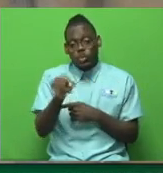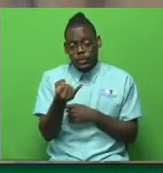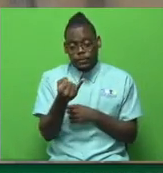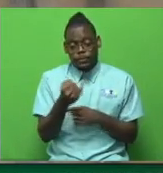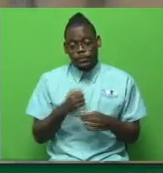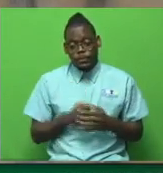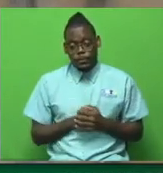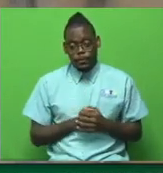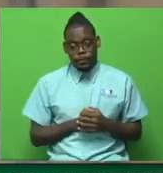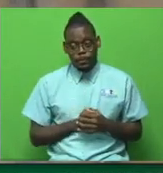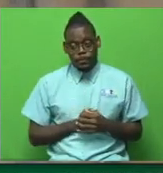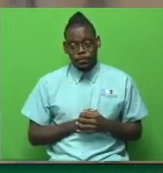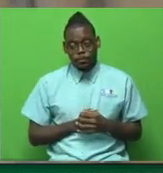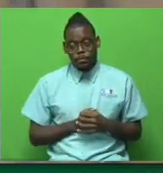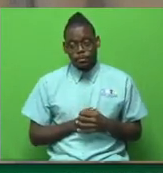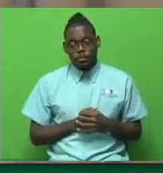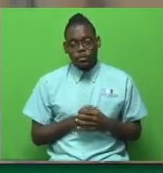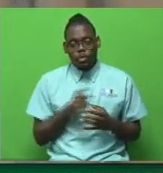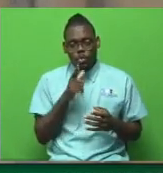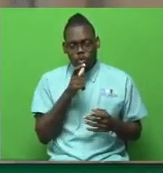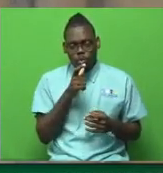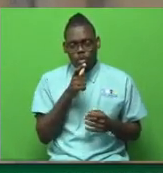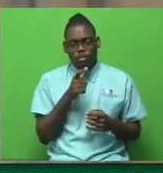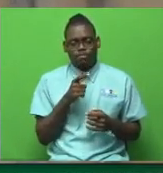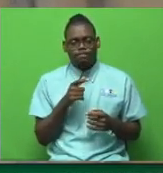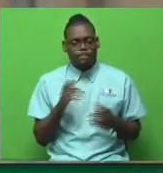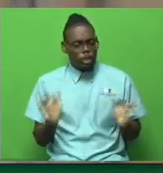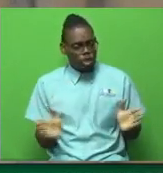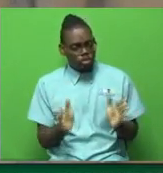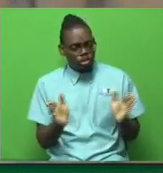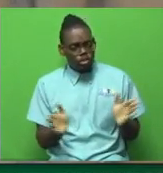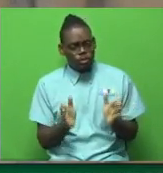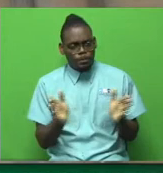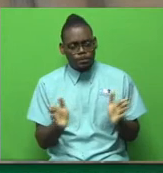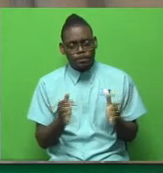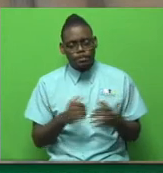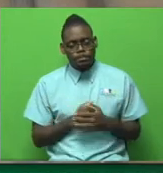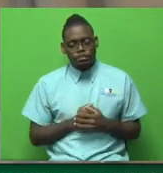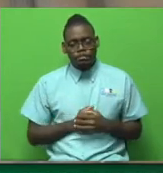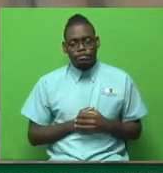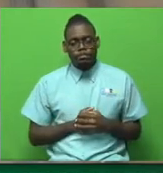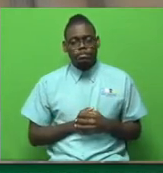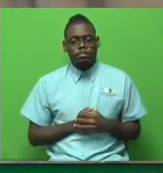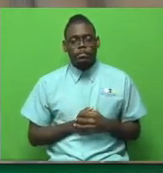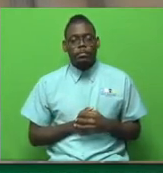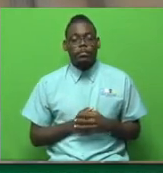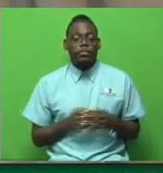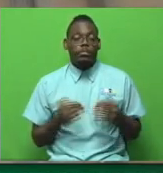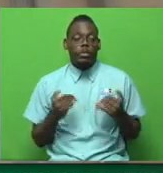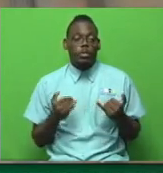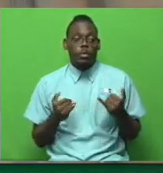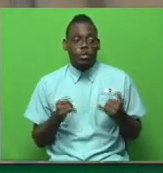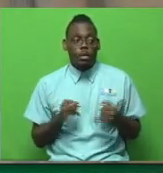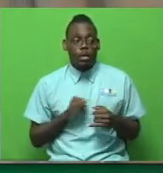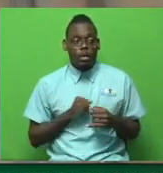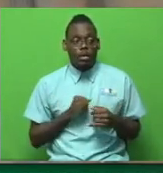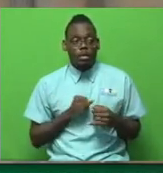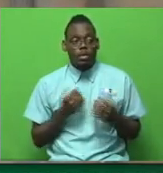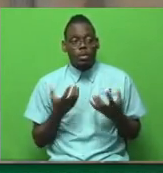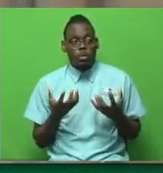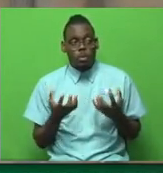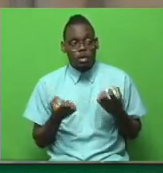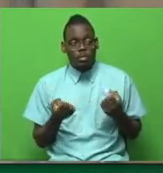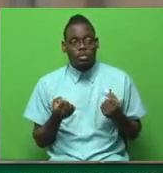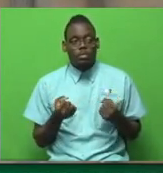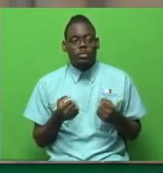serve as I begin my budget debate Mr Deputy speaker let me congratulate The Honorable in both the